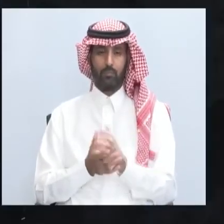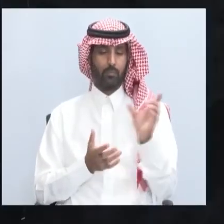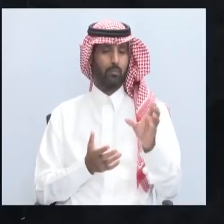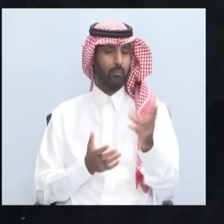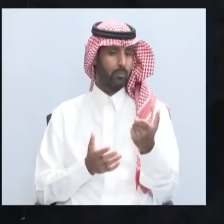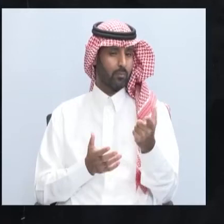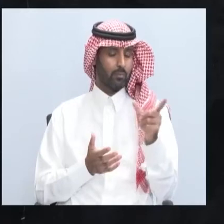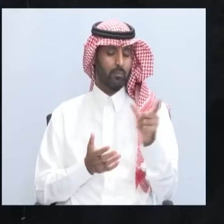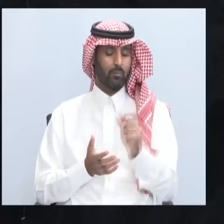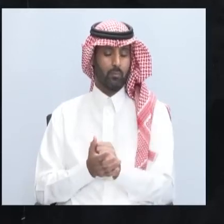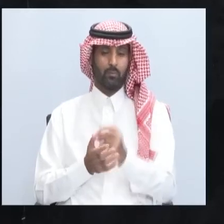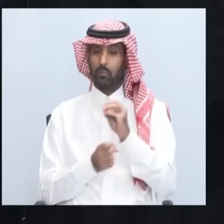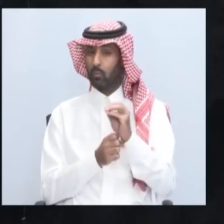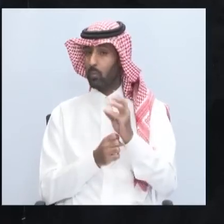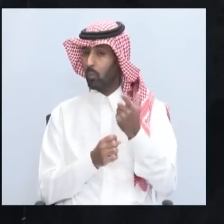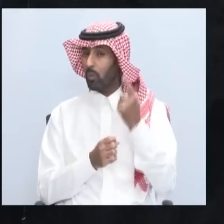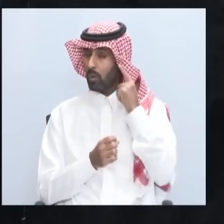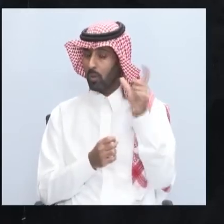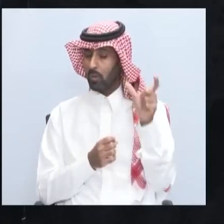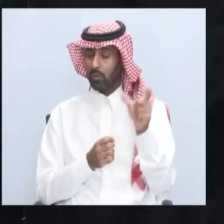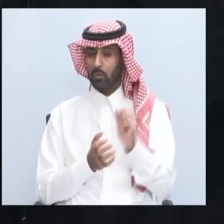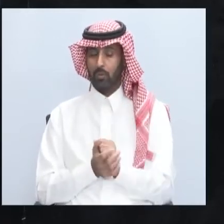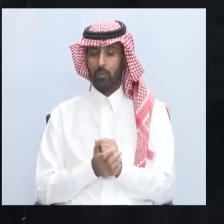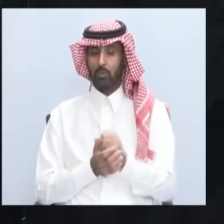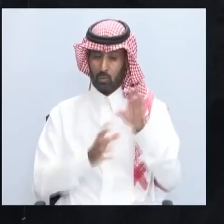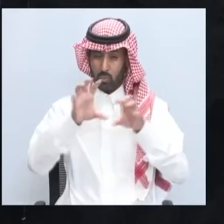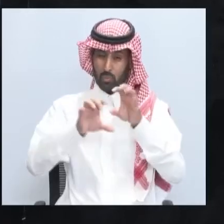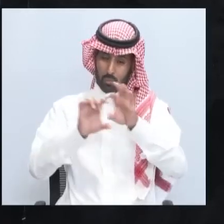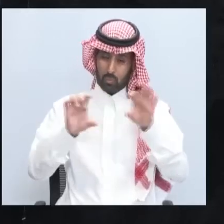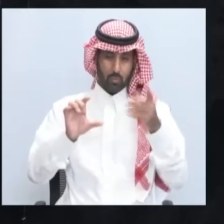P-O-R-O-S-S-U-P-R-E. Can you tell what is this word here?